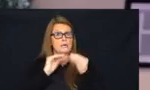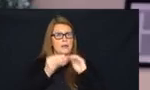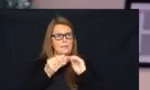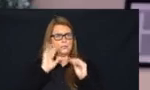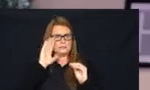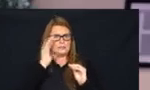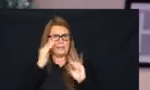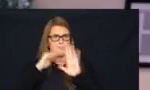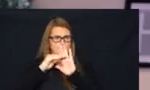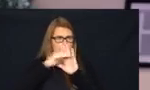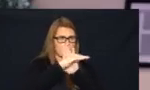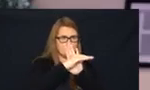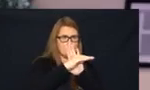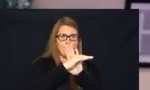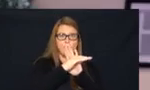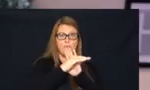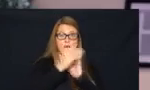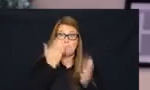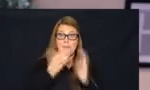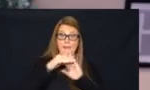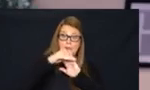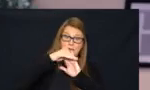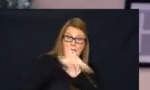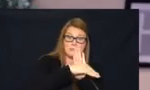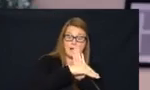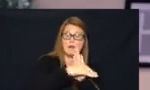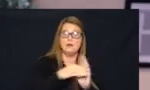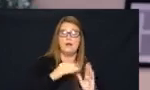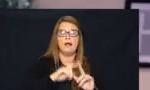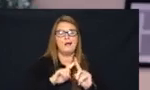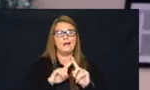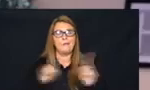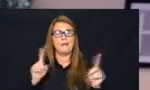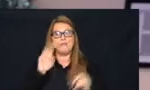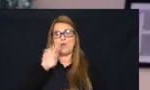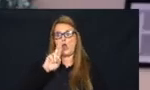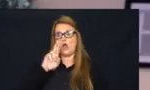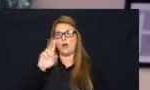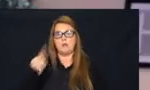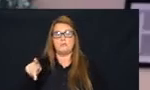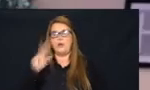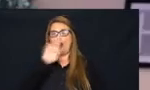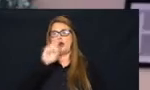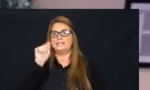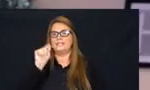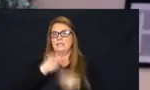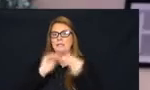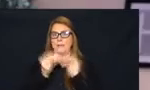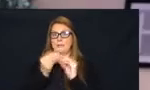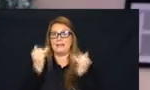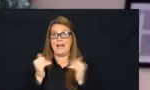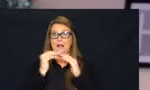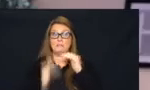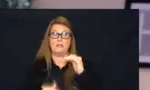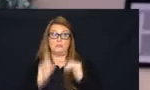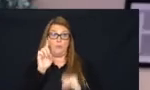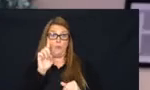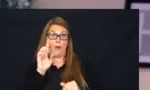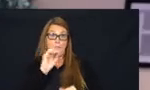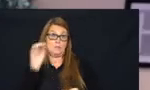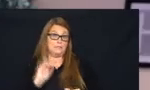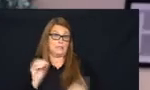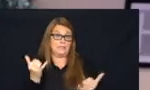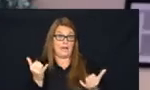even starting to come down on the other side. We know our reproductive score has been less than 1 now for several